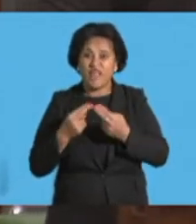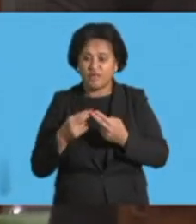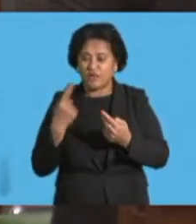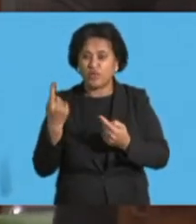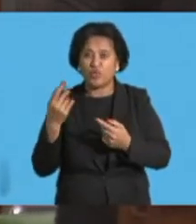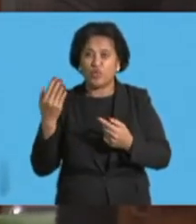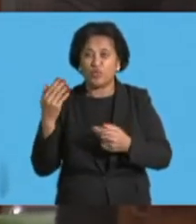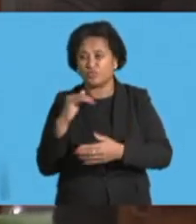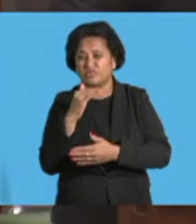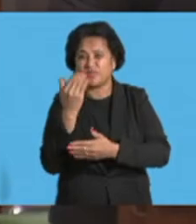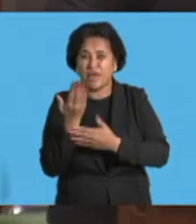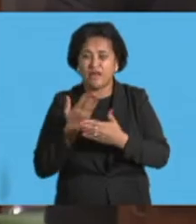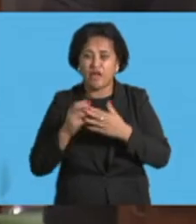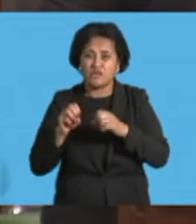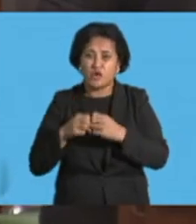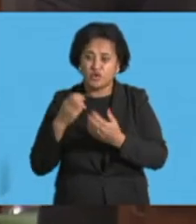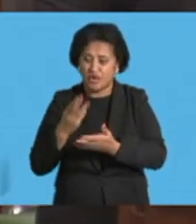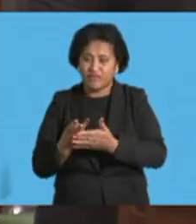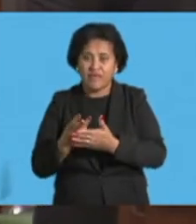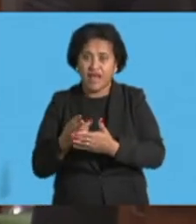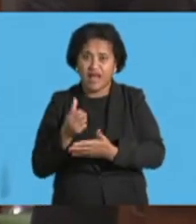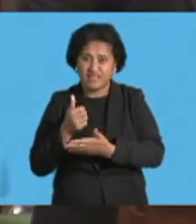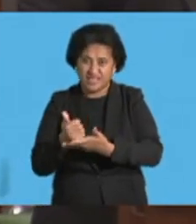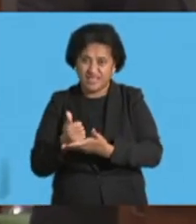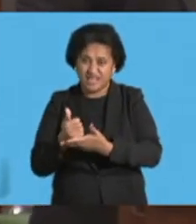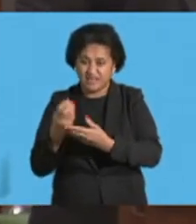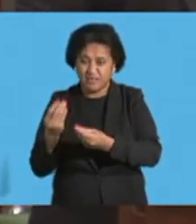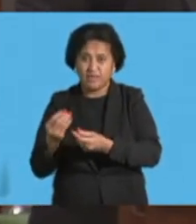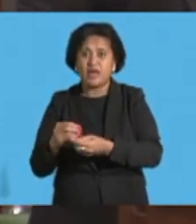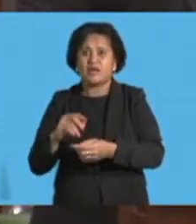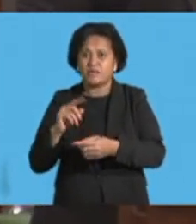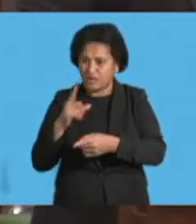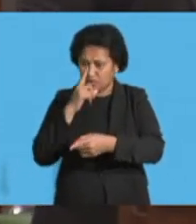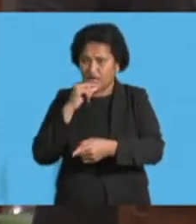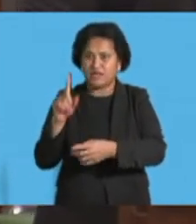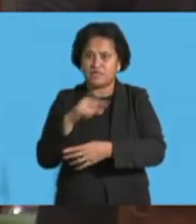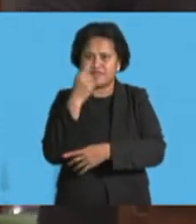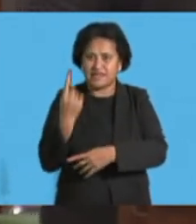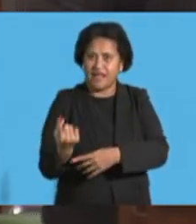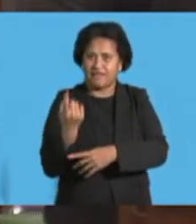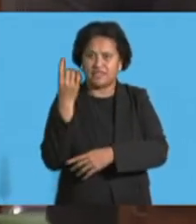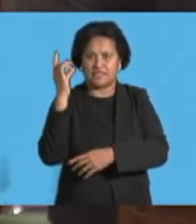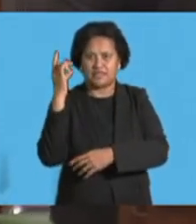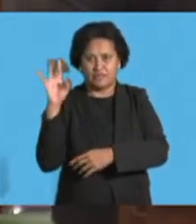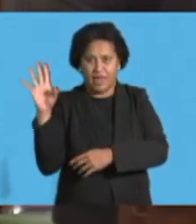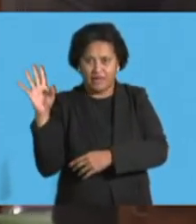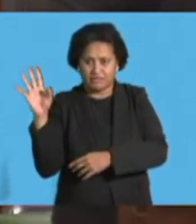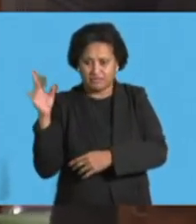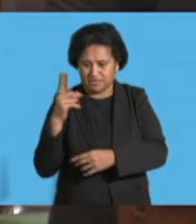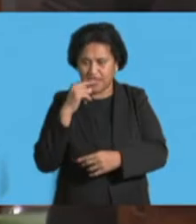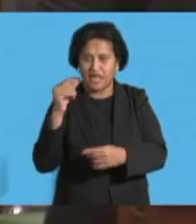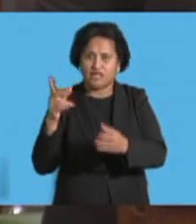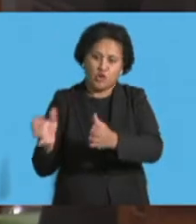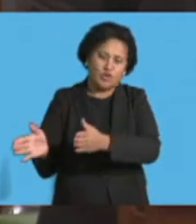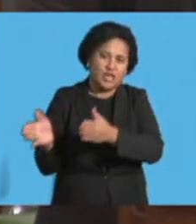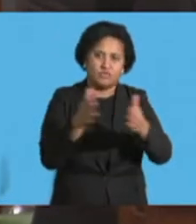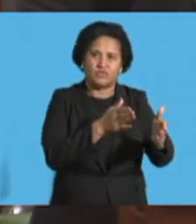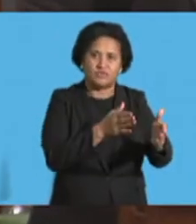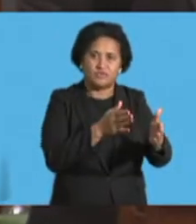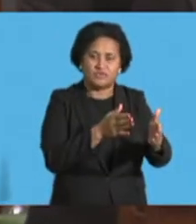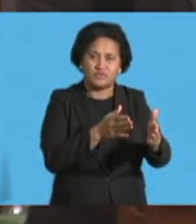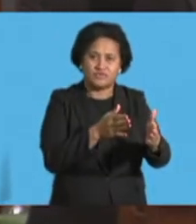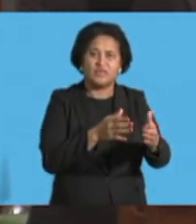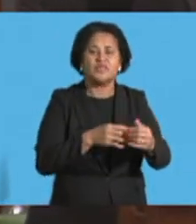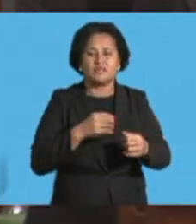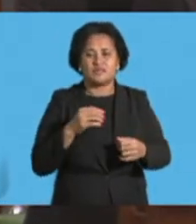currently dependent on social welfare assistance but have the potential to become self-reliant to engaging in entrepreneurial activities